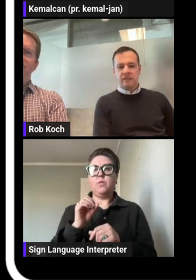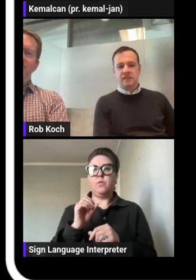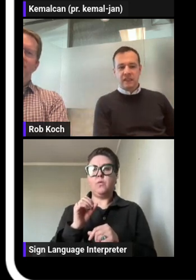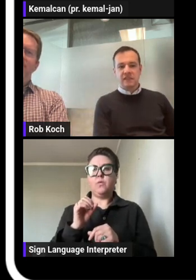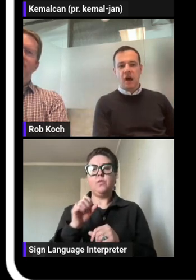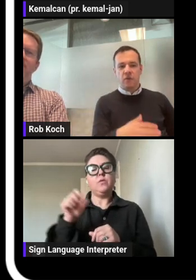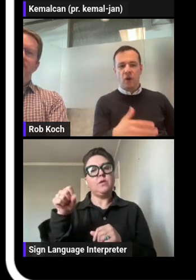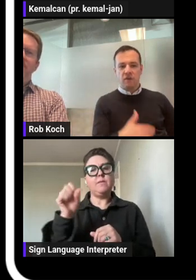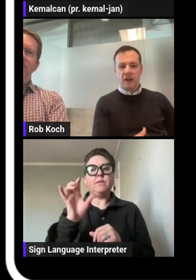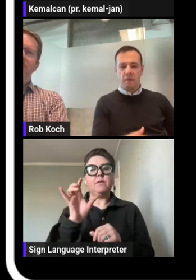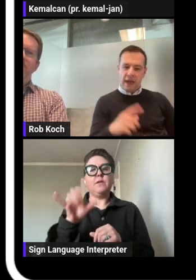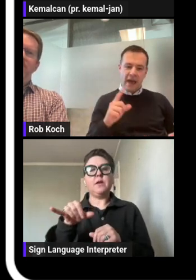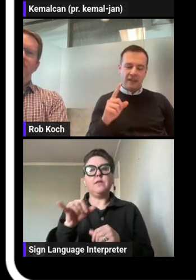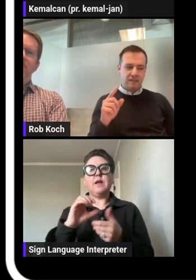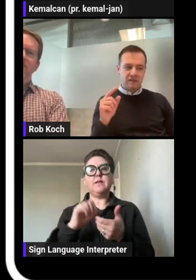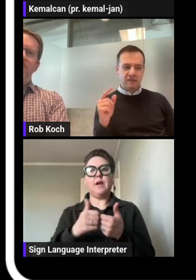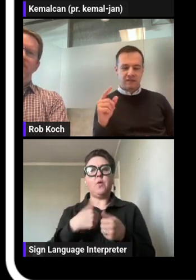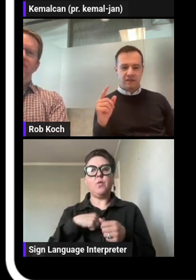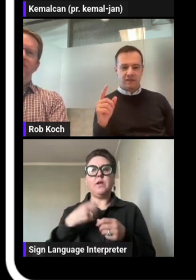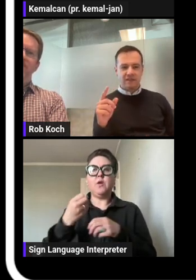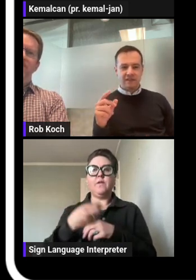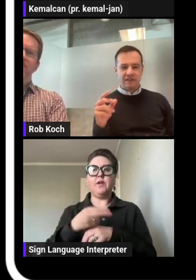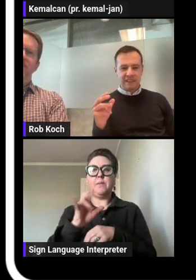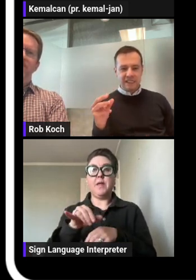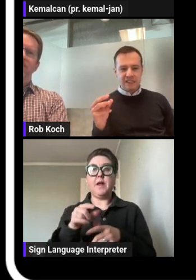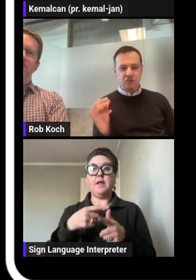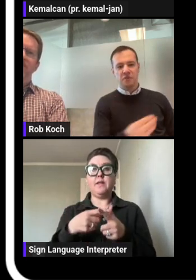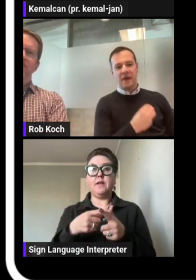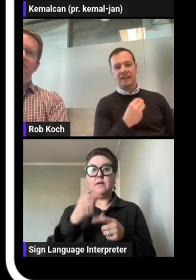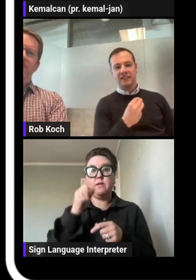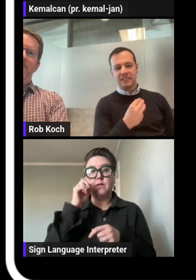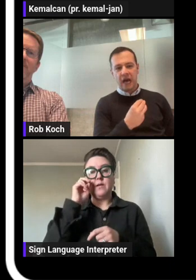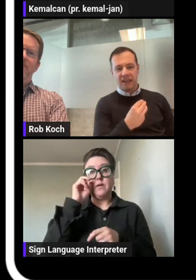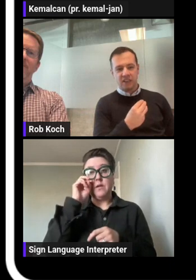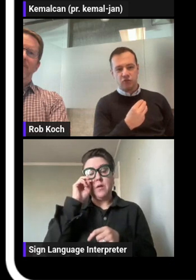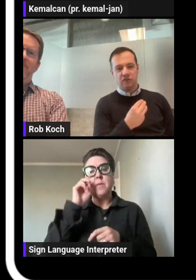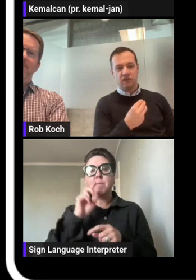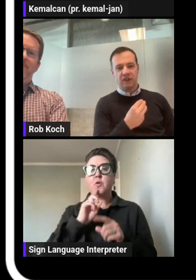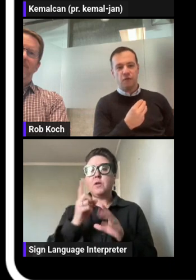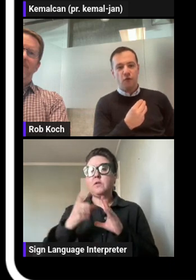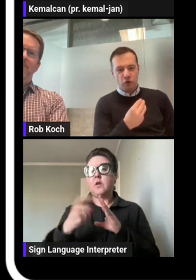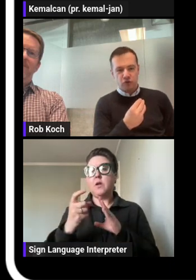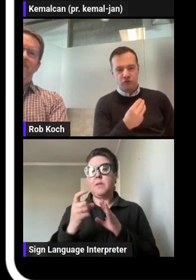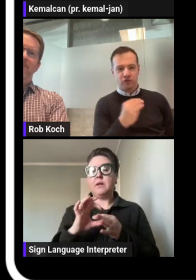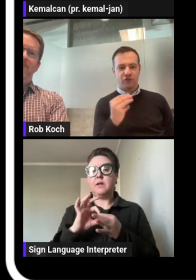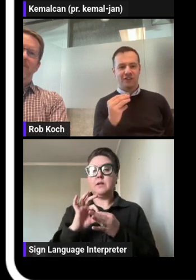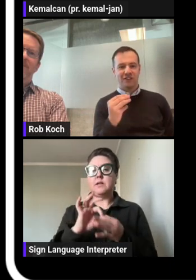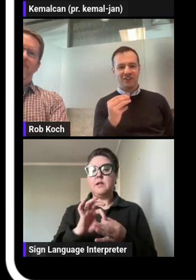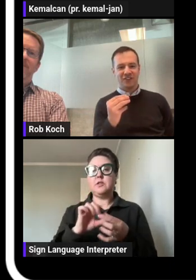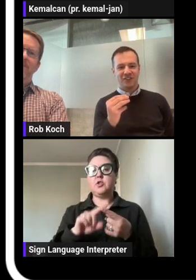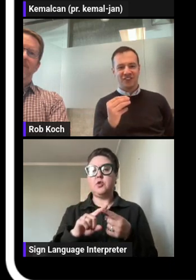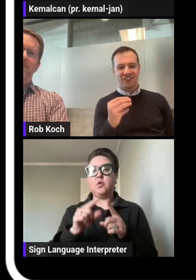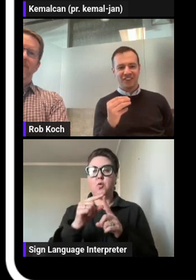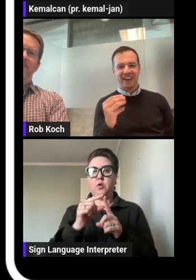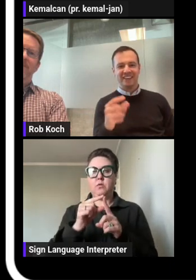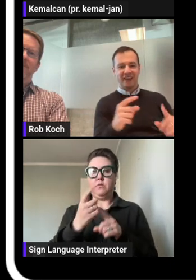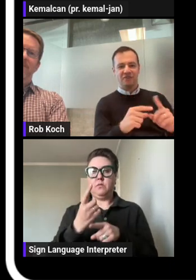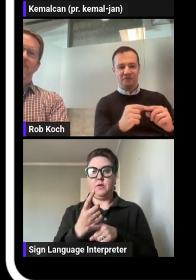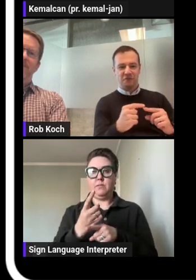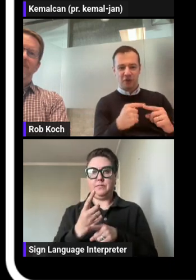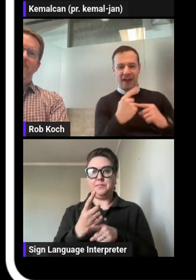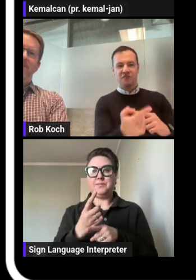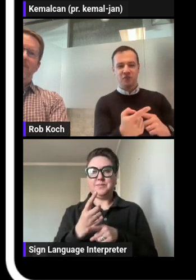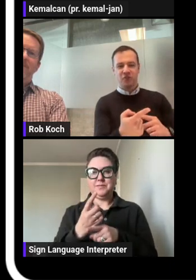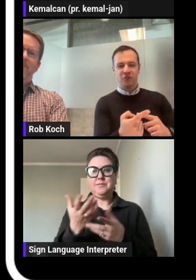Yeah, that's how we overcome. And this is automatically tying to a word, right?